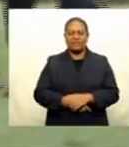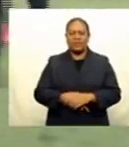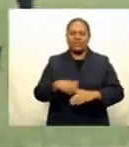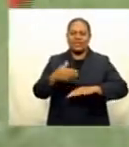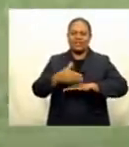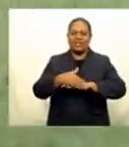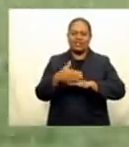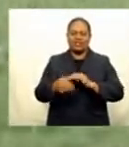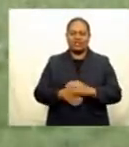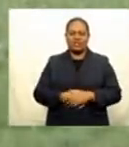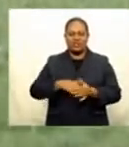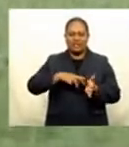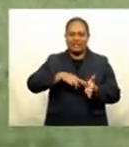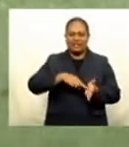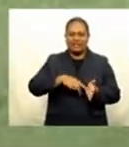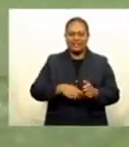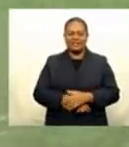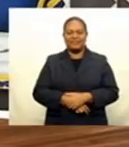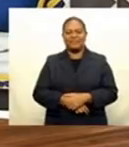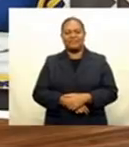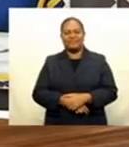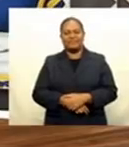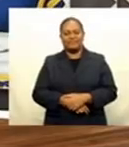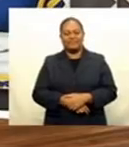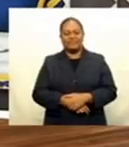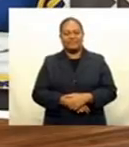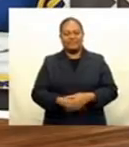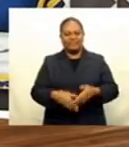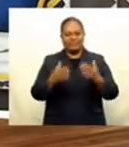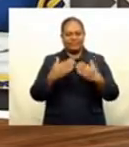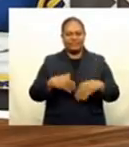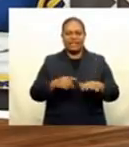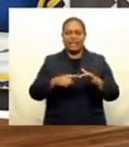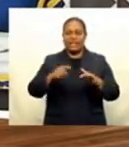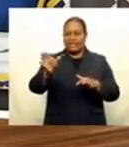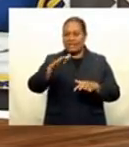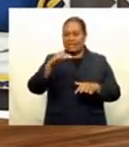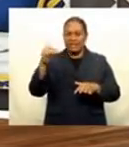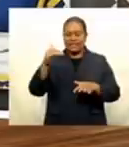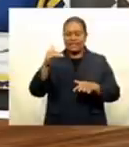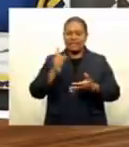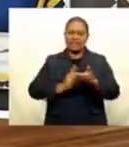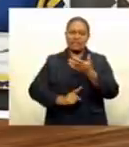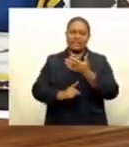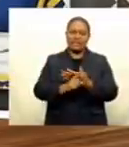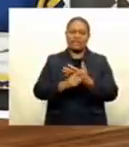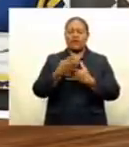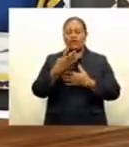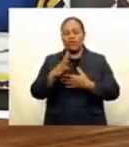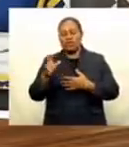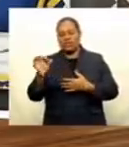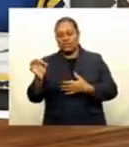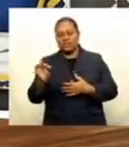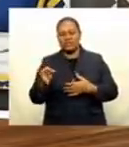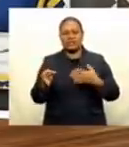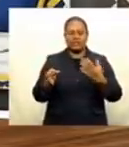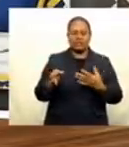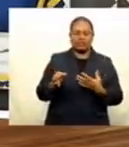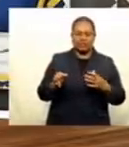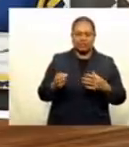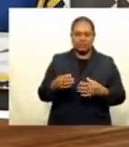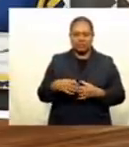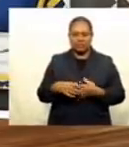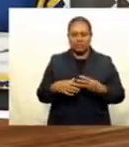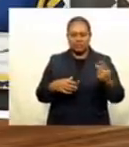league. Karleni Tavi, FBC Sports. The Eels have bounced back into form with a 40-4 win thanks to